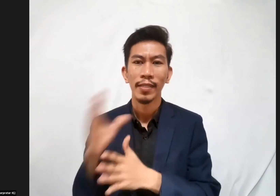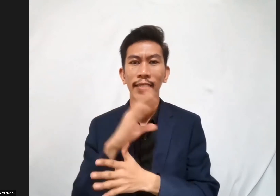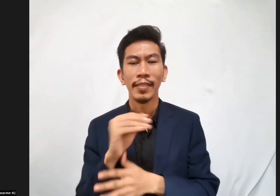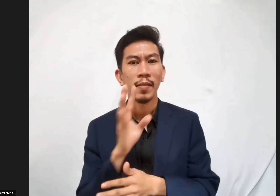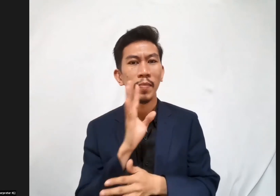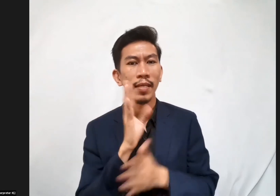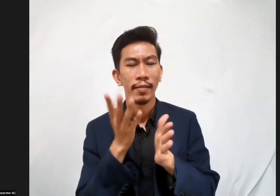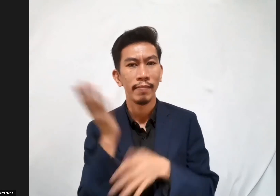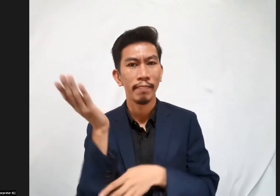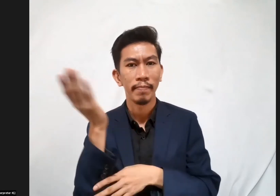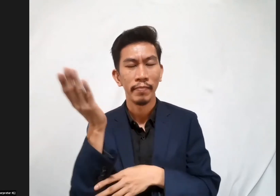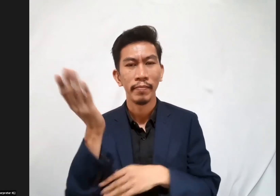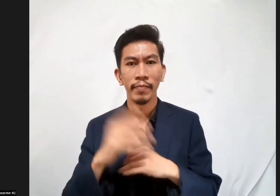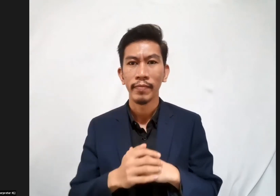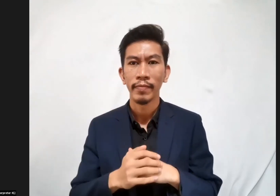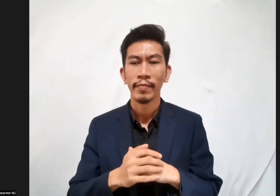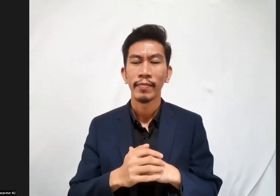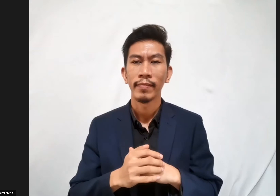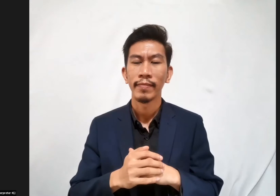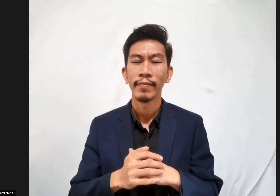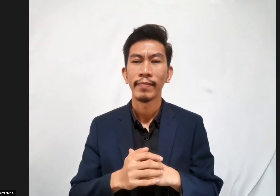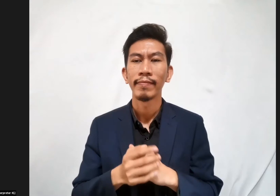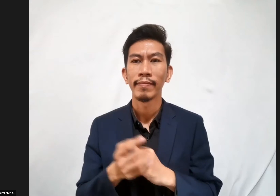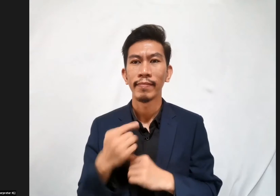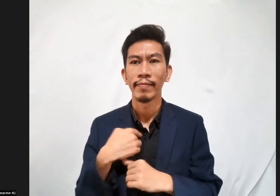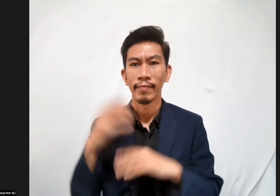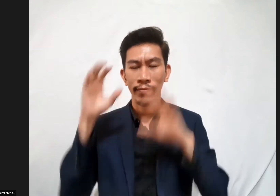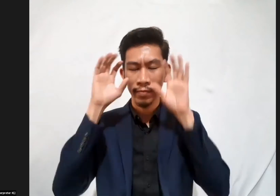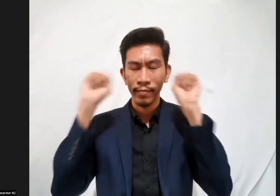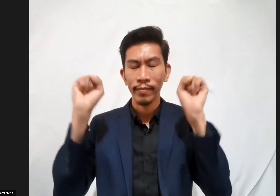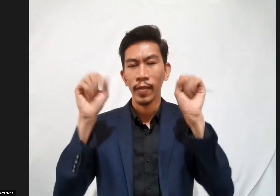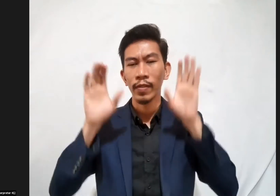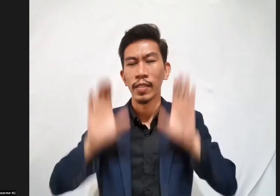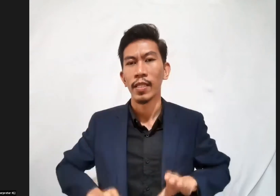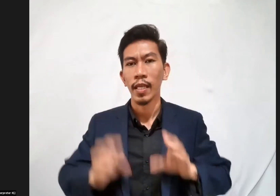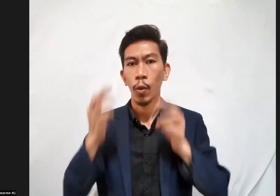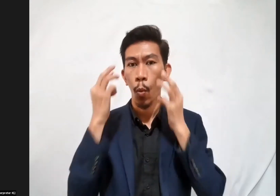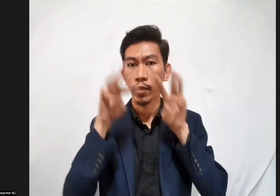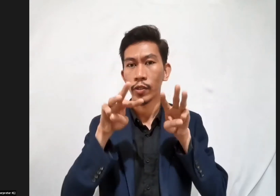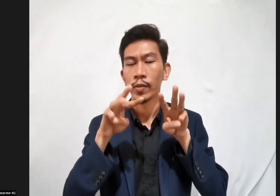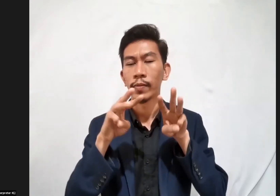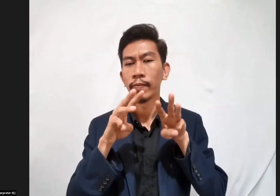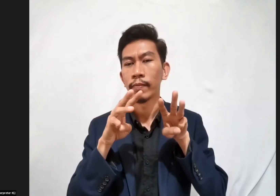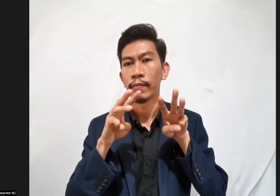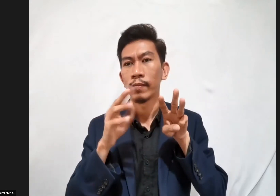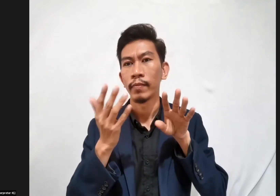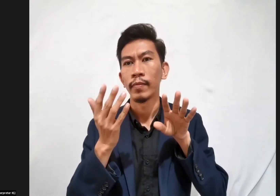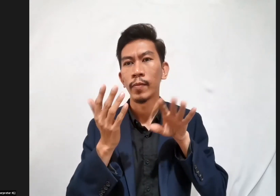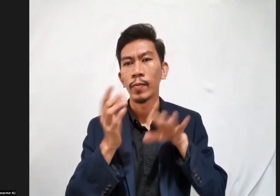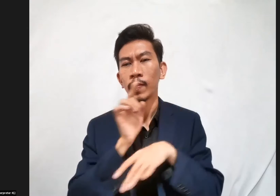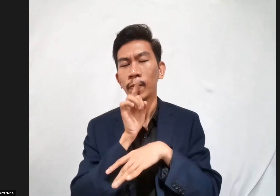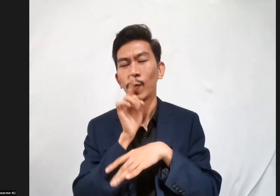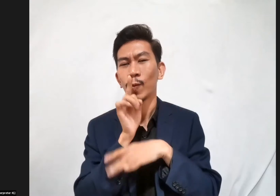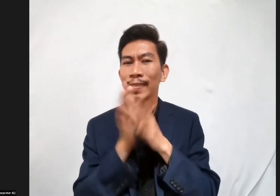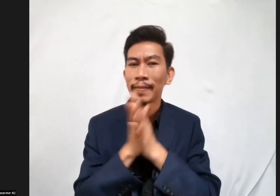today. As President of Citizen Watch, we are very passionate also with